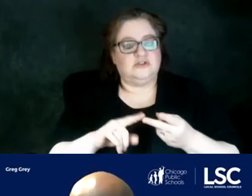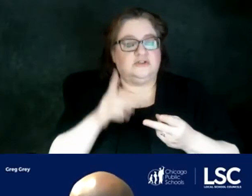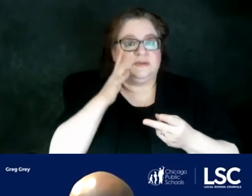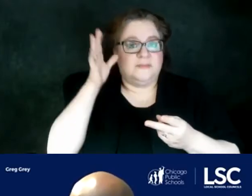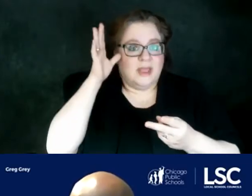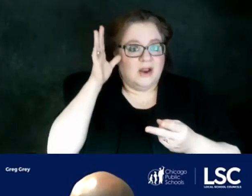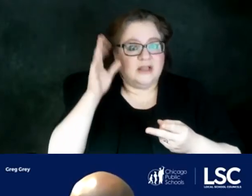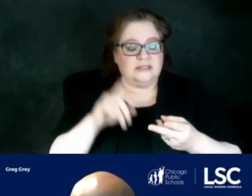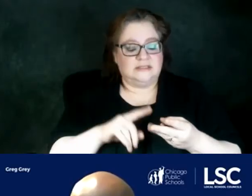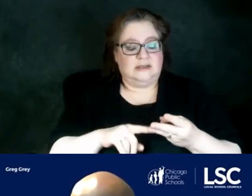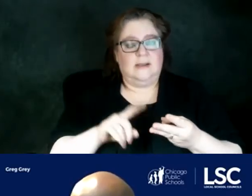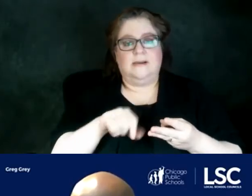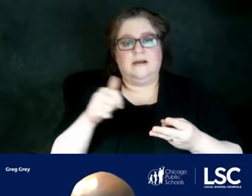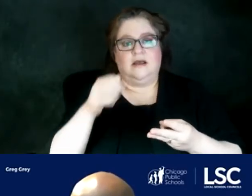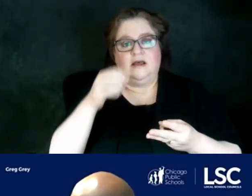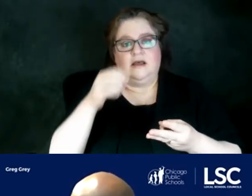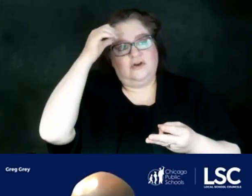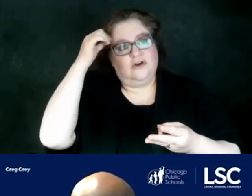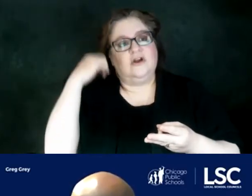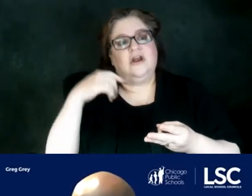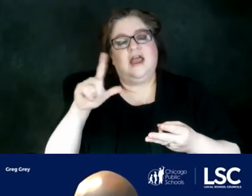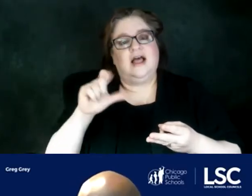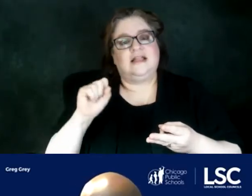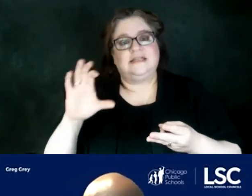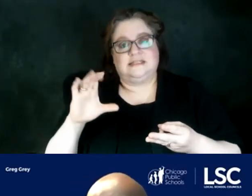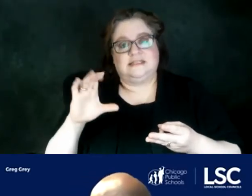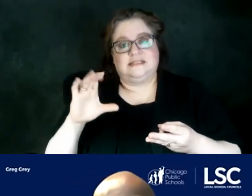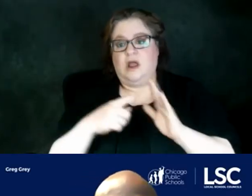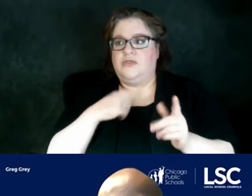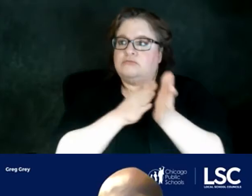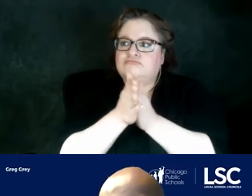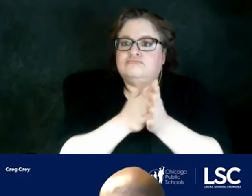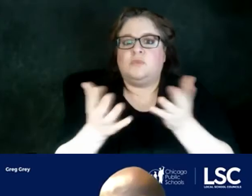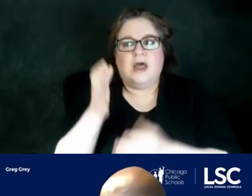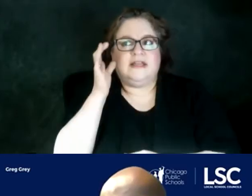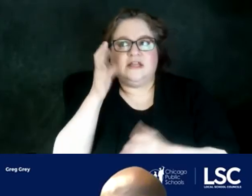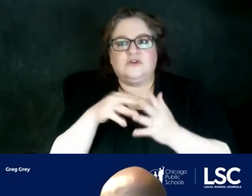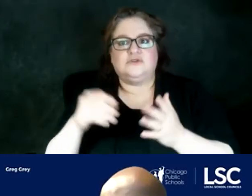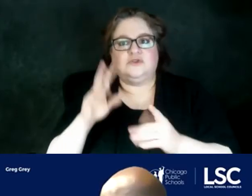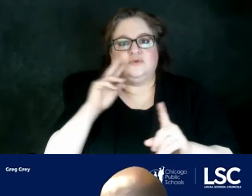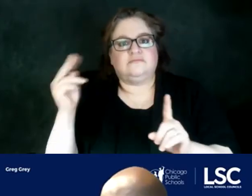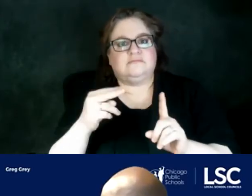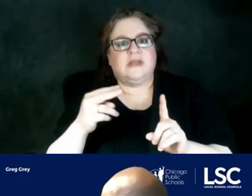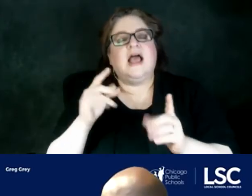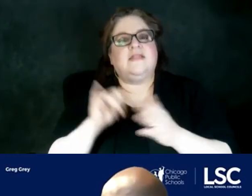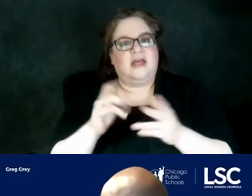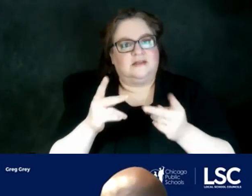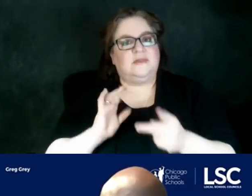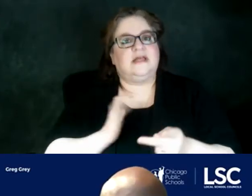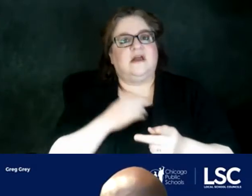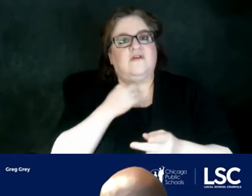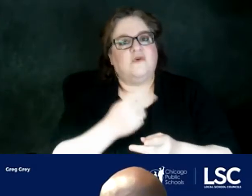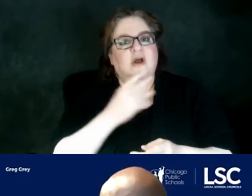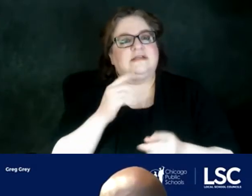and our other LSC reps, they're eager to hear what students have to say. And that creates a place where our voice and our perspective is